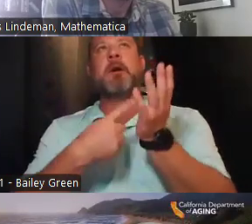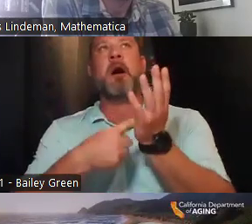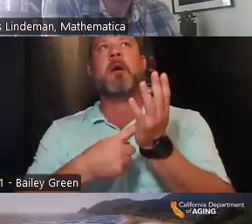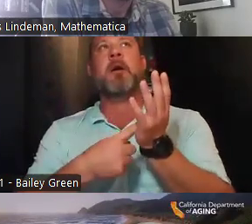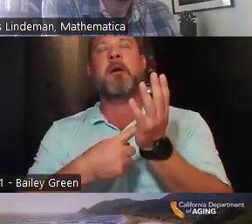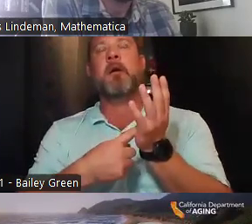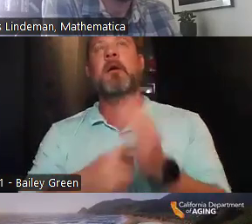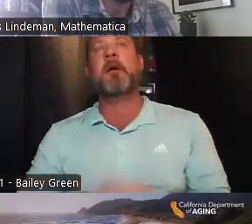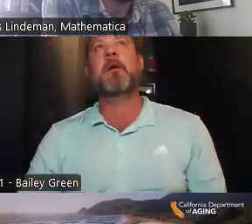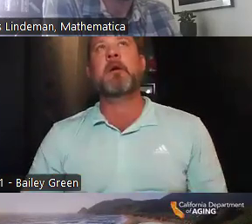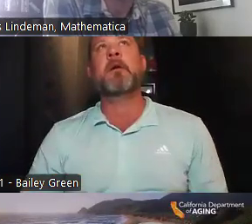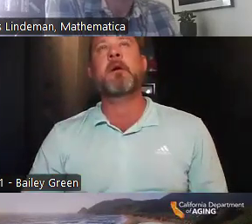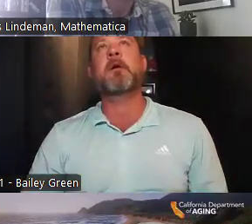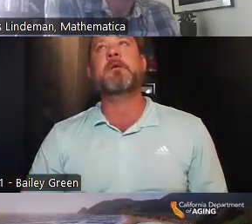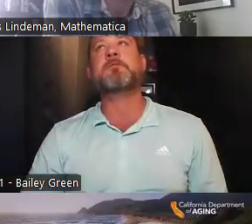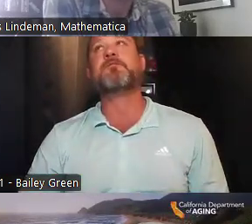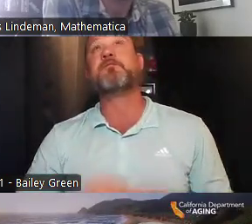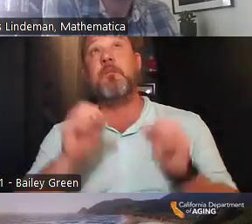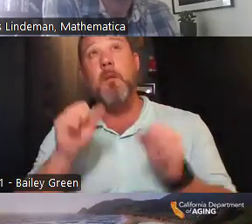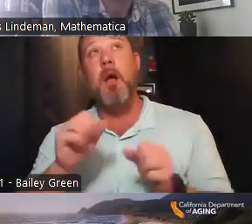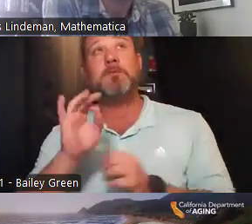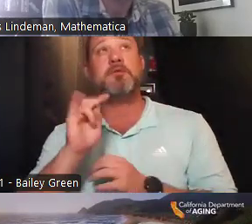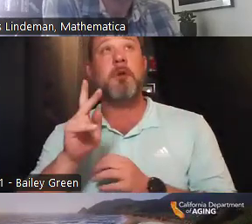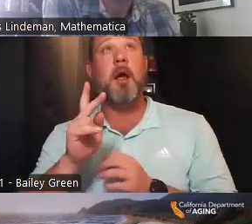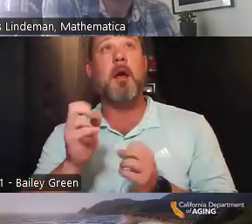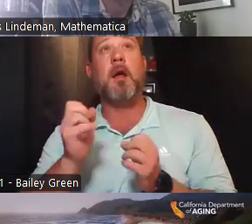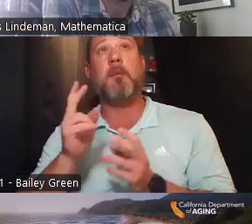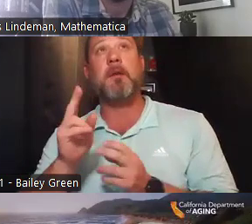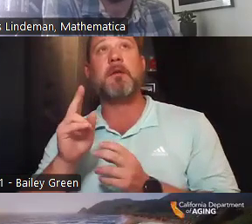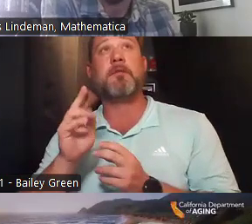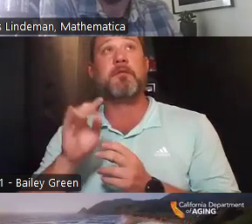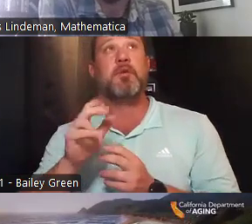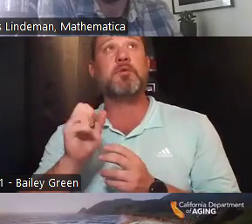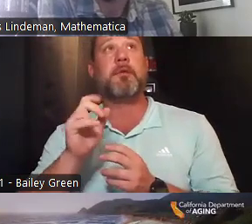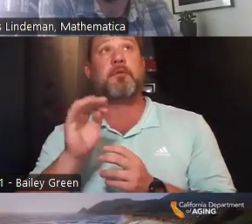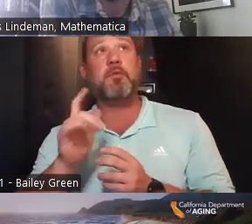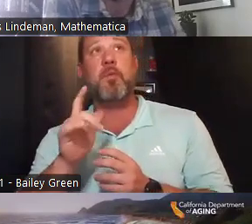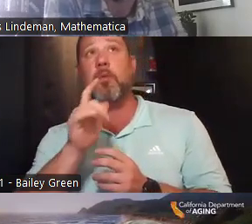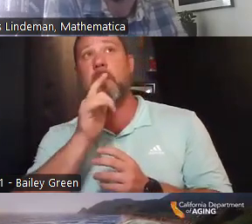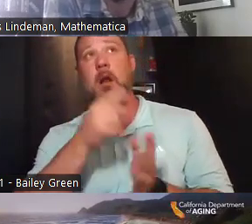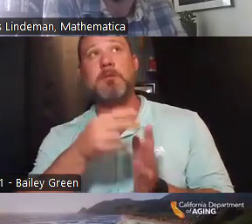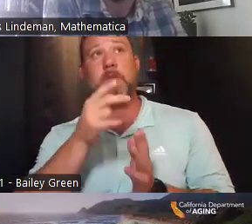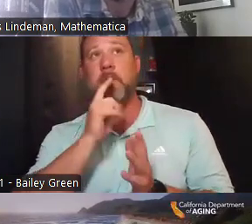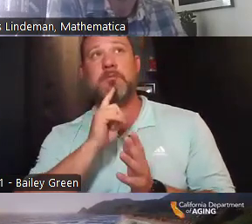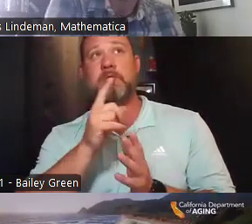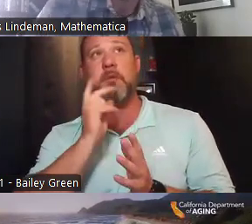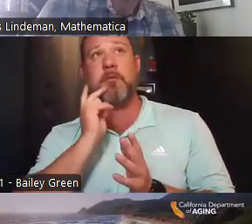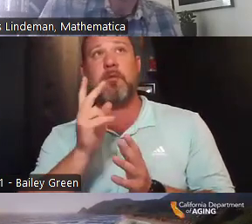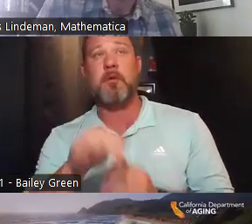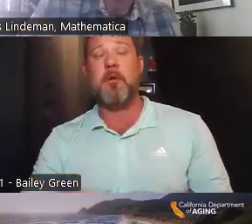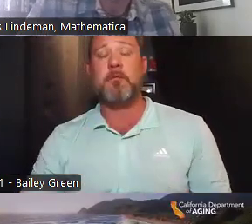It's possible we may be able to track the number of views of the tool, but I'm honestly not sure. So we'd have to look into that.